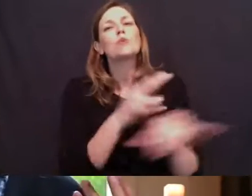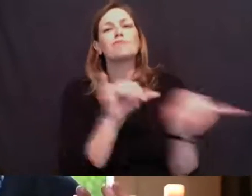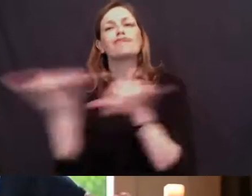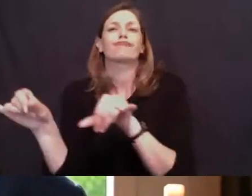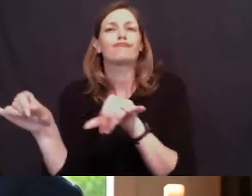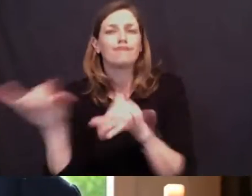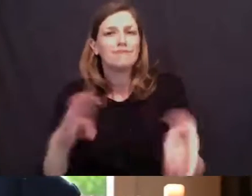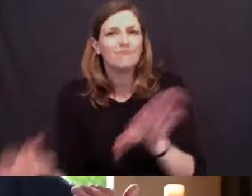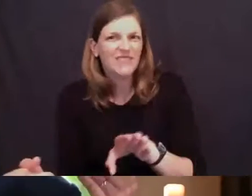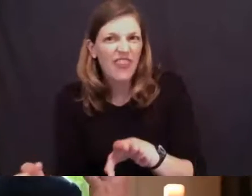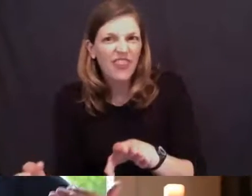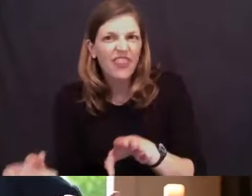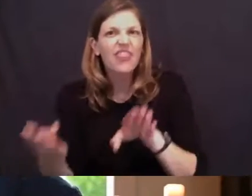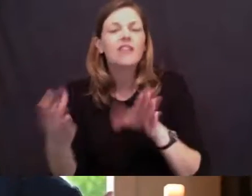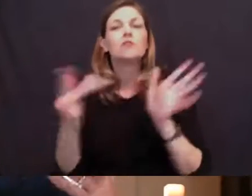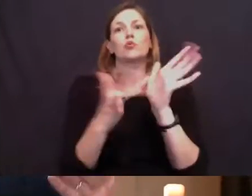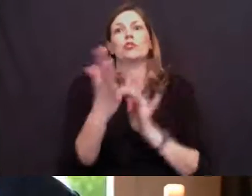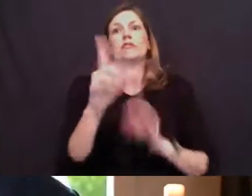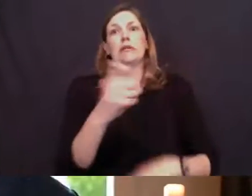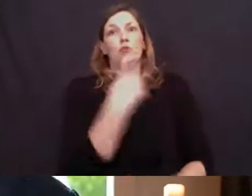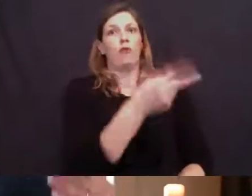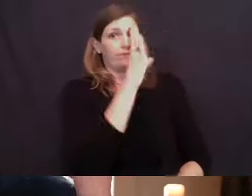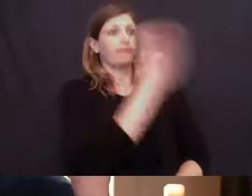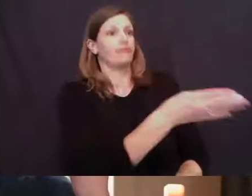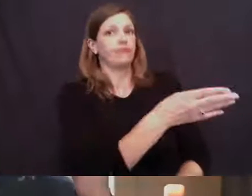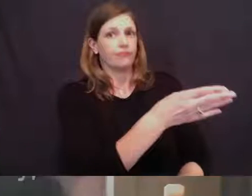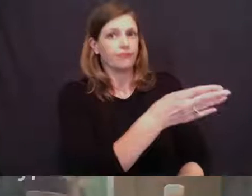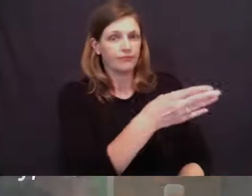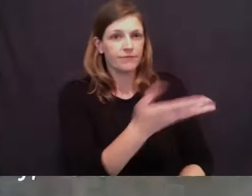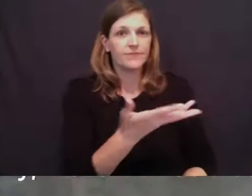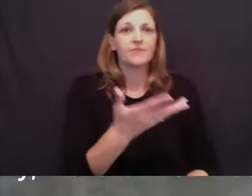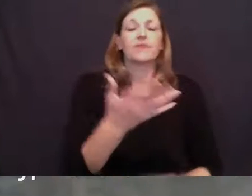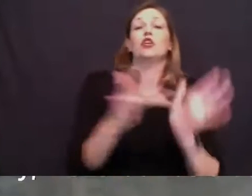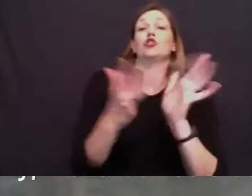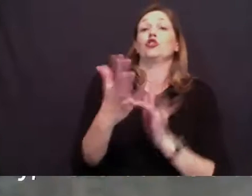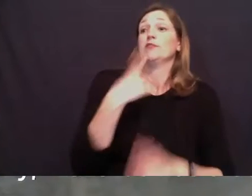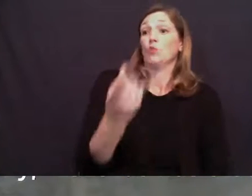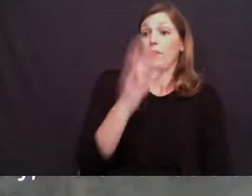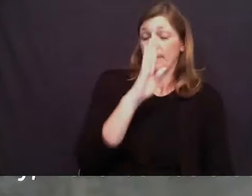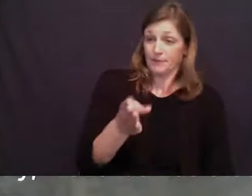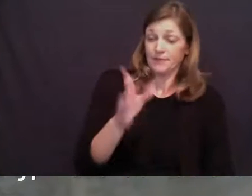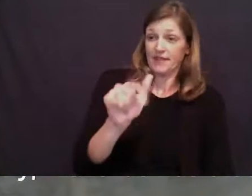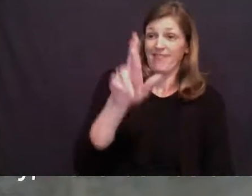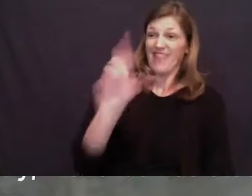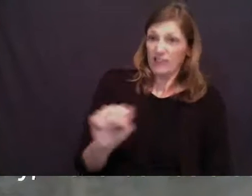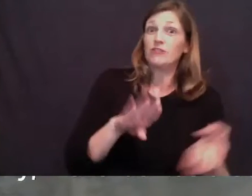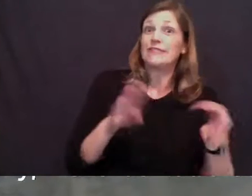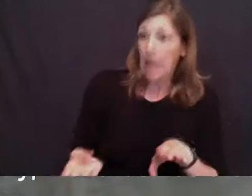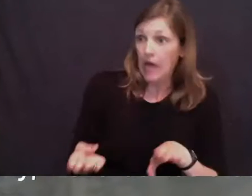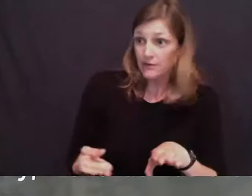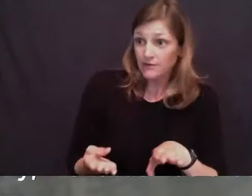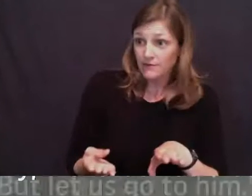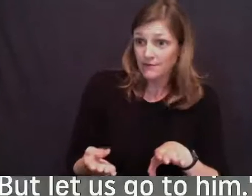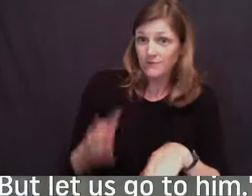death. And so Jesus had to, like, say it to them plainly. Like, he goes, then Jesus told them plainly, Lazarus died. Look at this in verse